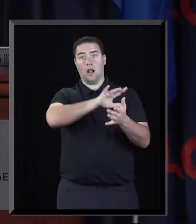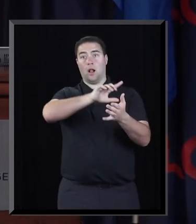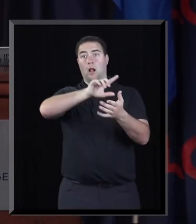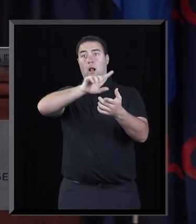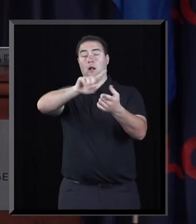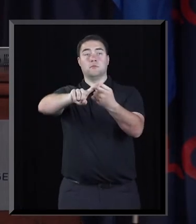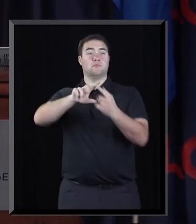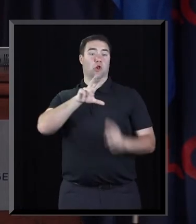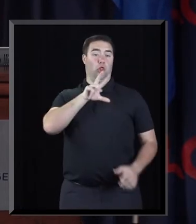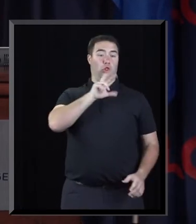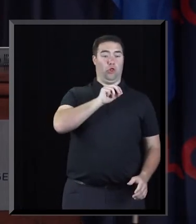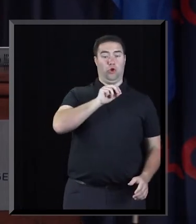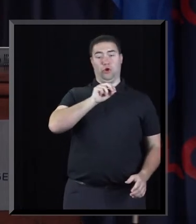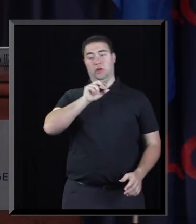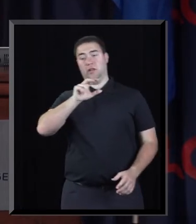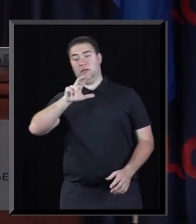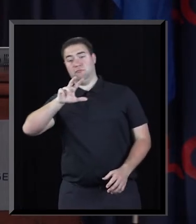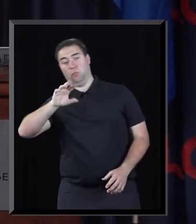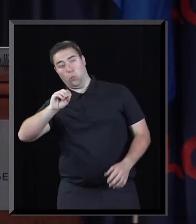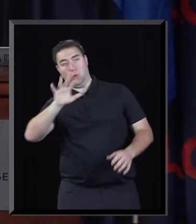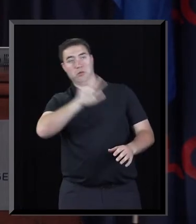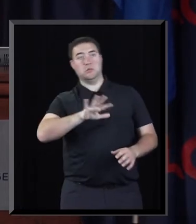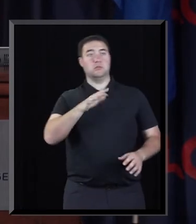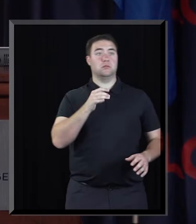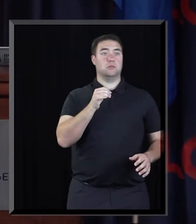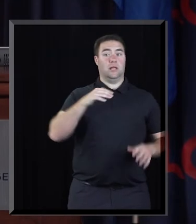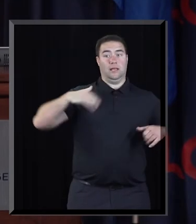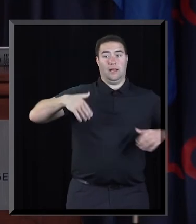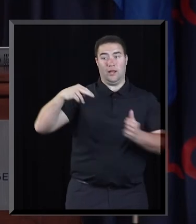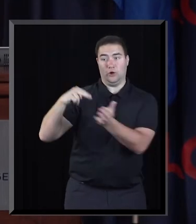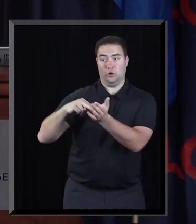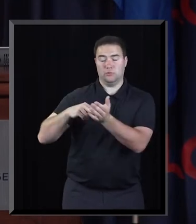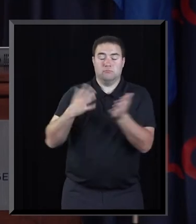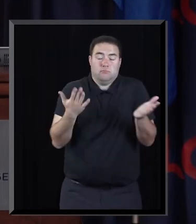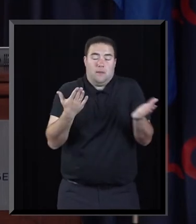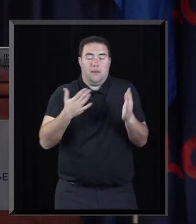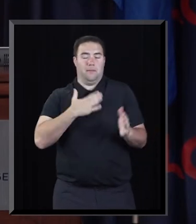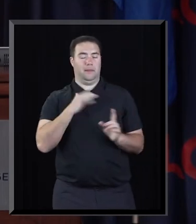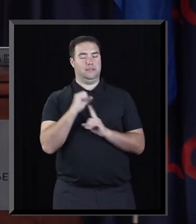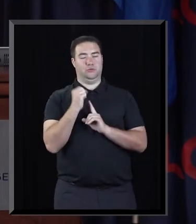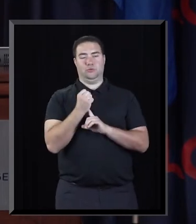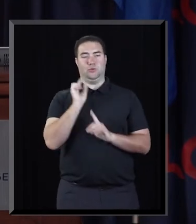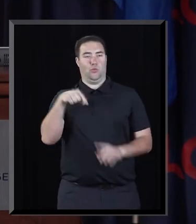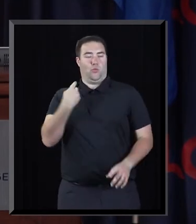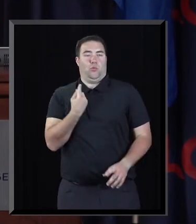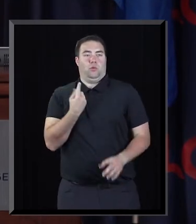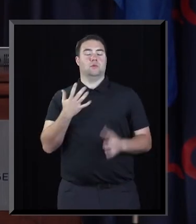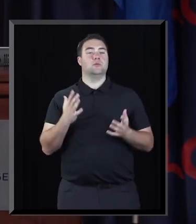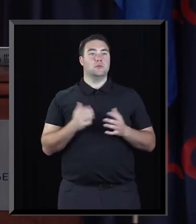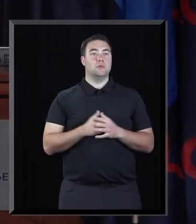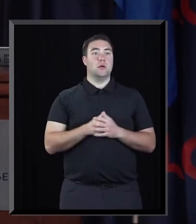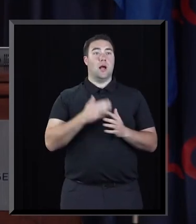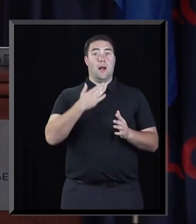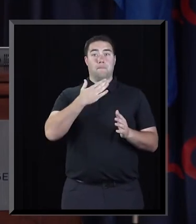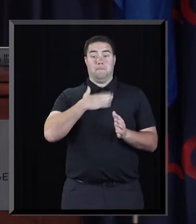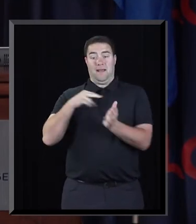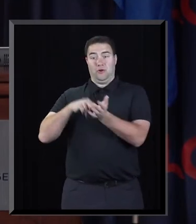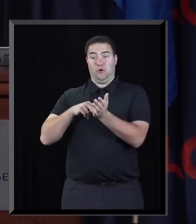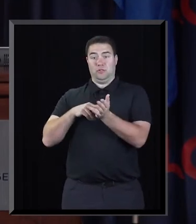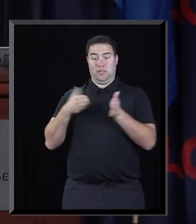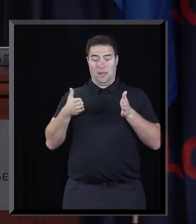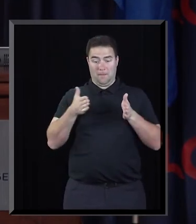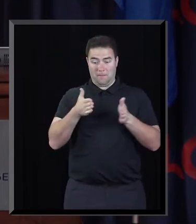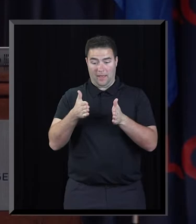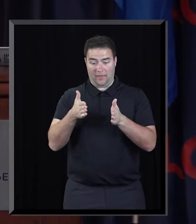30s, and you're still not a nurse. Or maybe that's just me. My path to nursing was not a straight line. As with many career